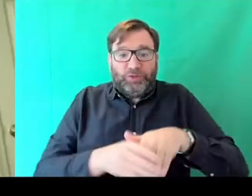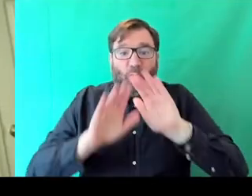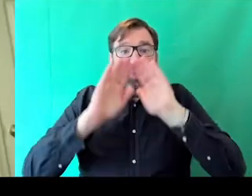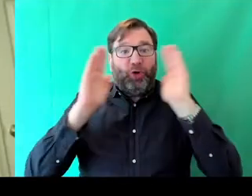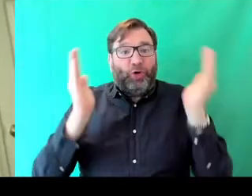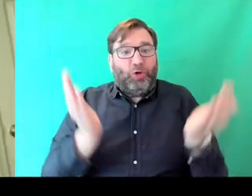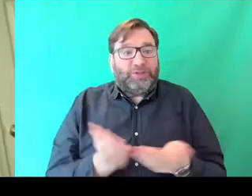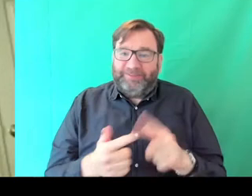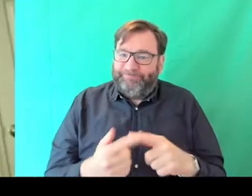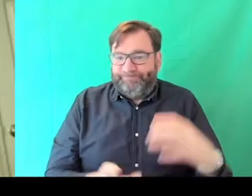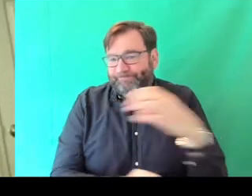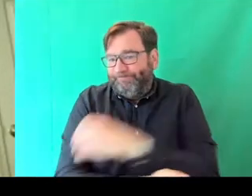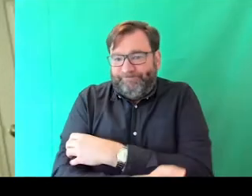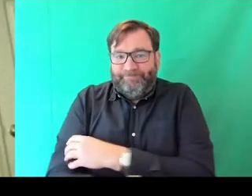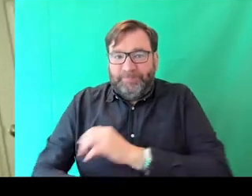campaign.